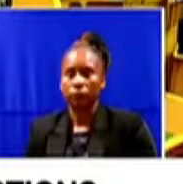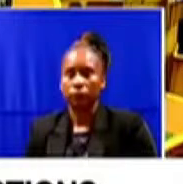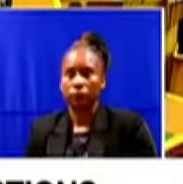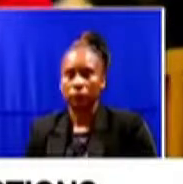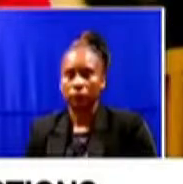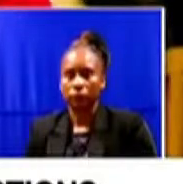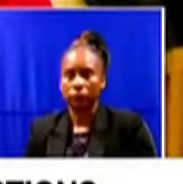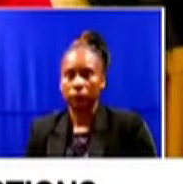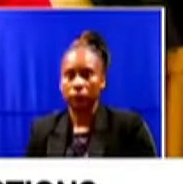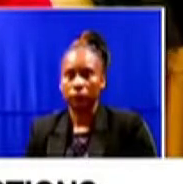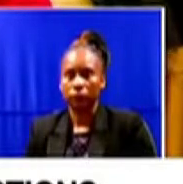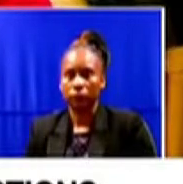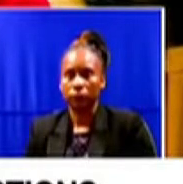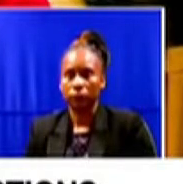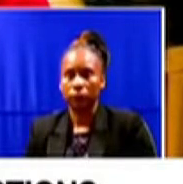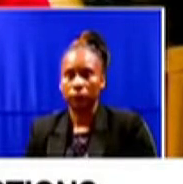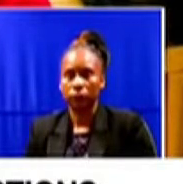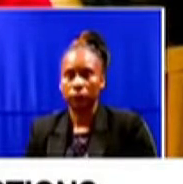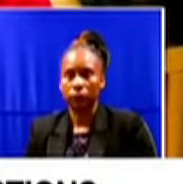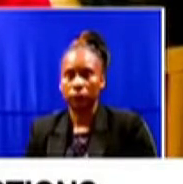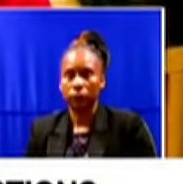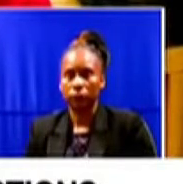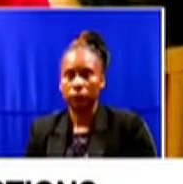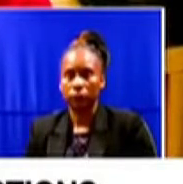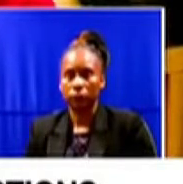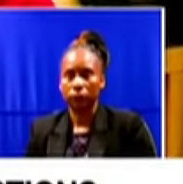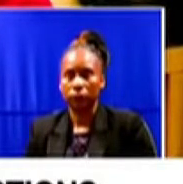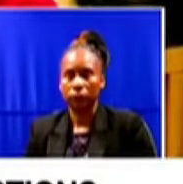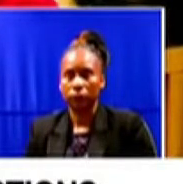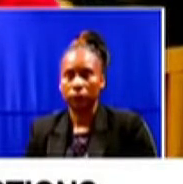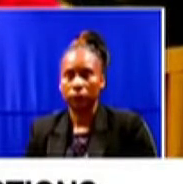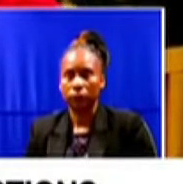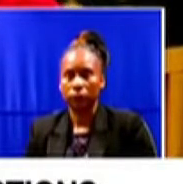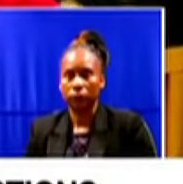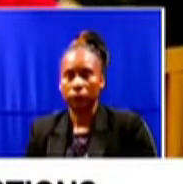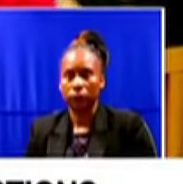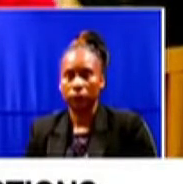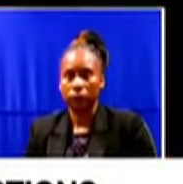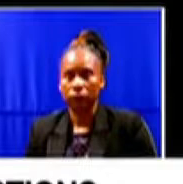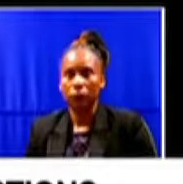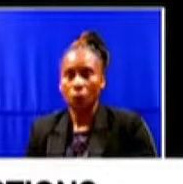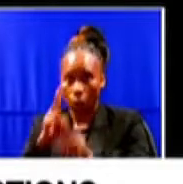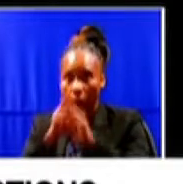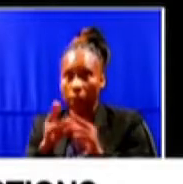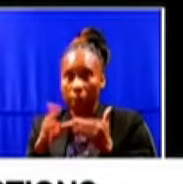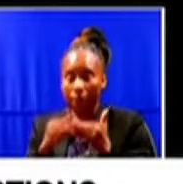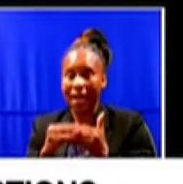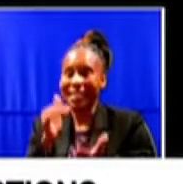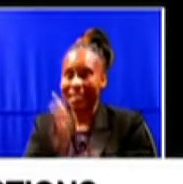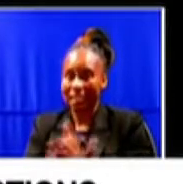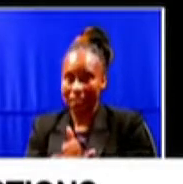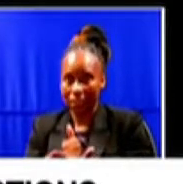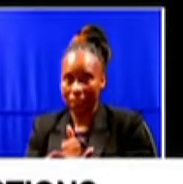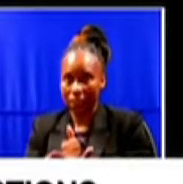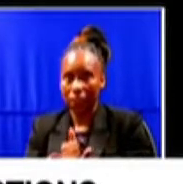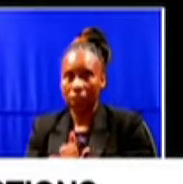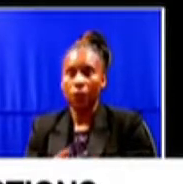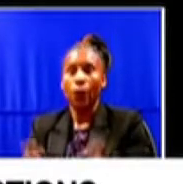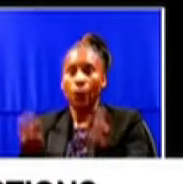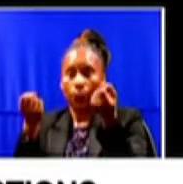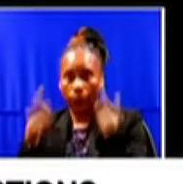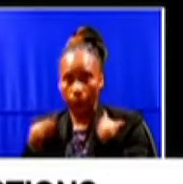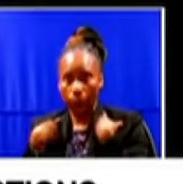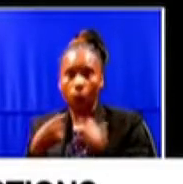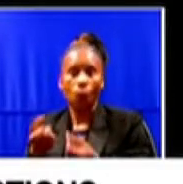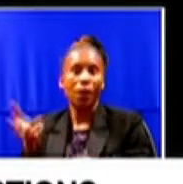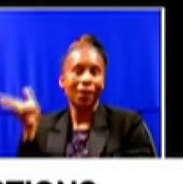question. I'm asking you a question. You're waffling. What are you saying? Honorable member, take your seat. If you don't understand, if you did not